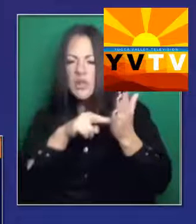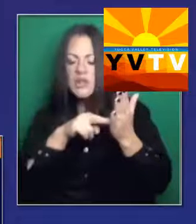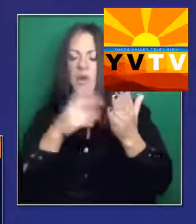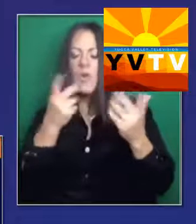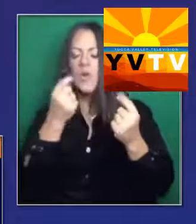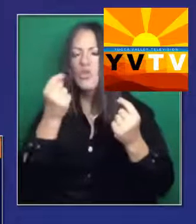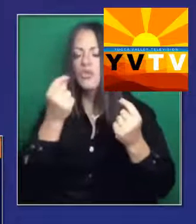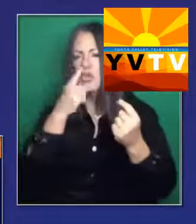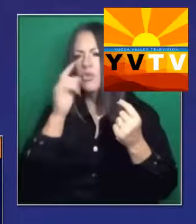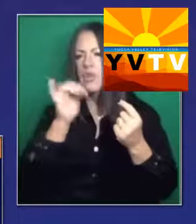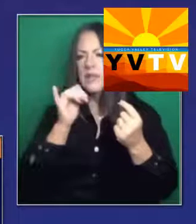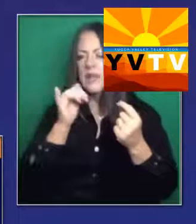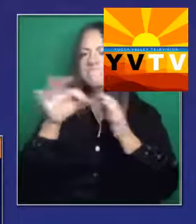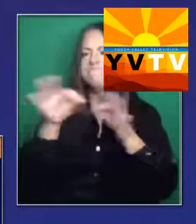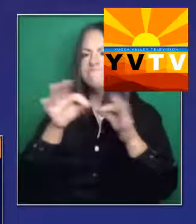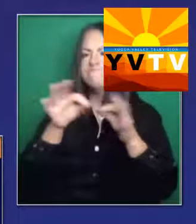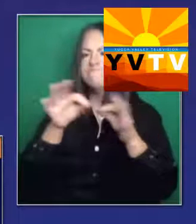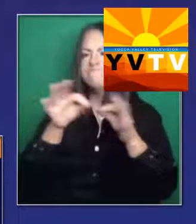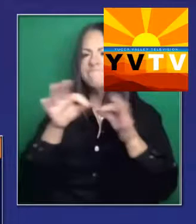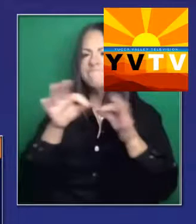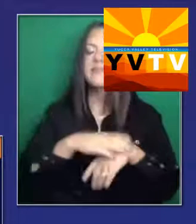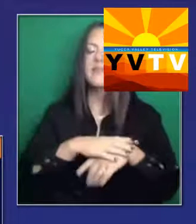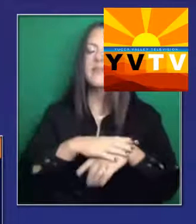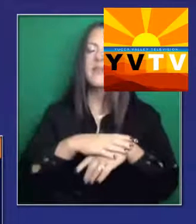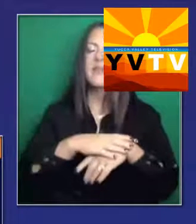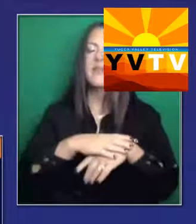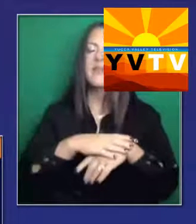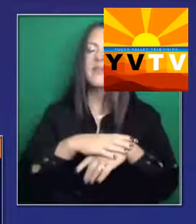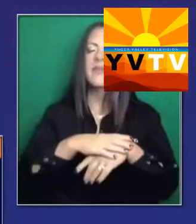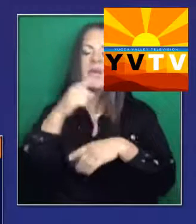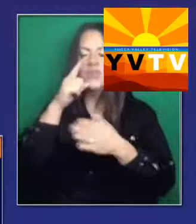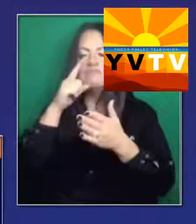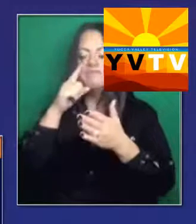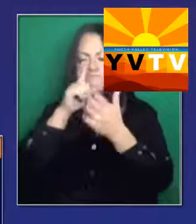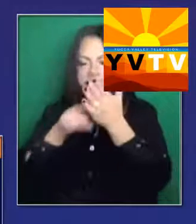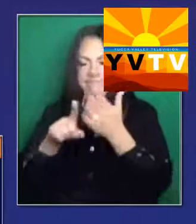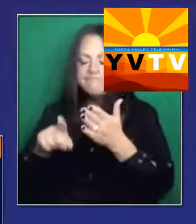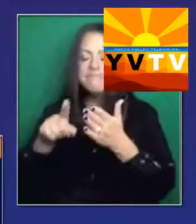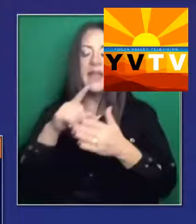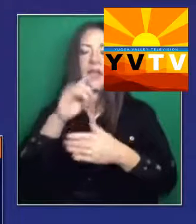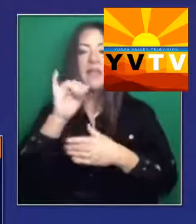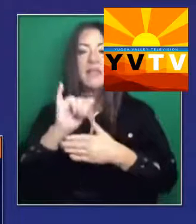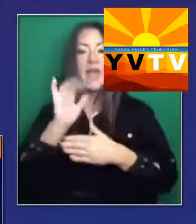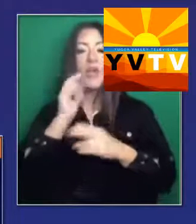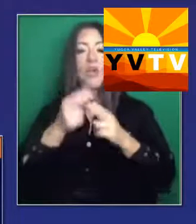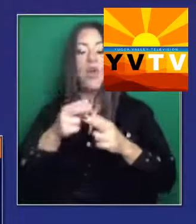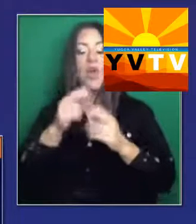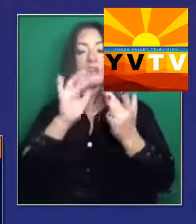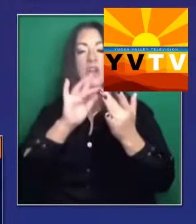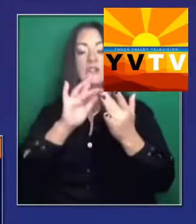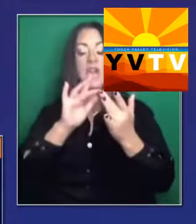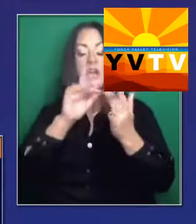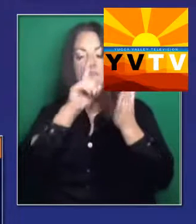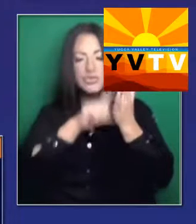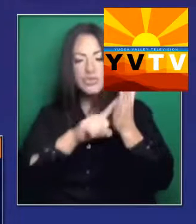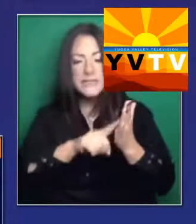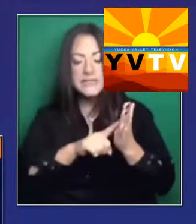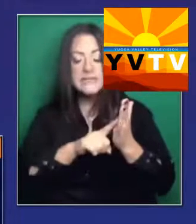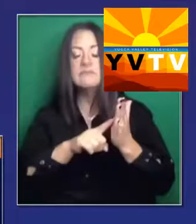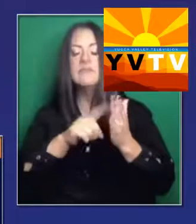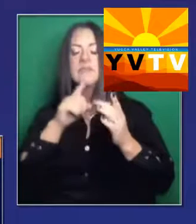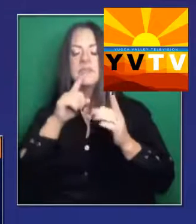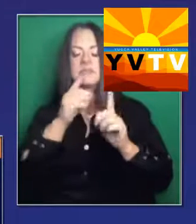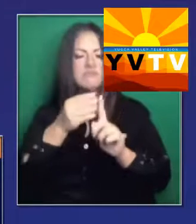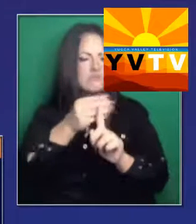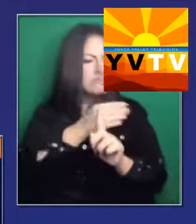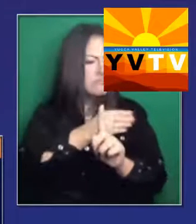mind you, we're contact tracing. Our disease investigation is very aggressive in this space in particular, and that's underway. And that's allowed us